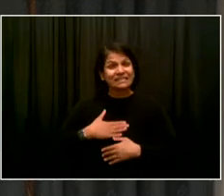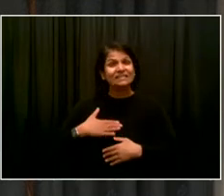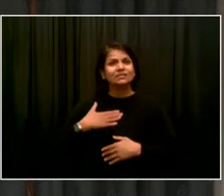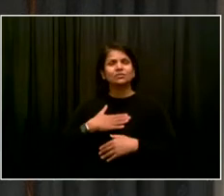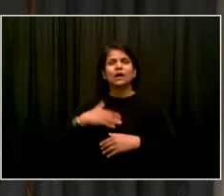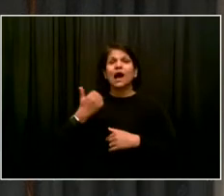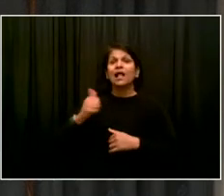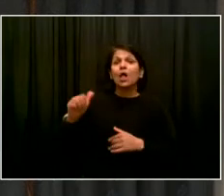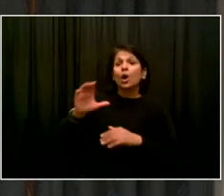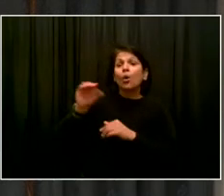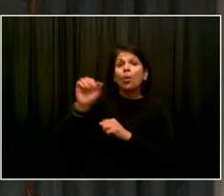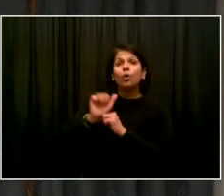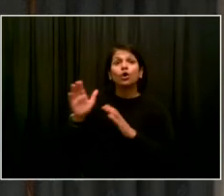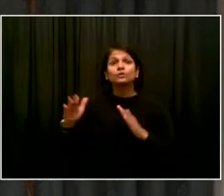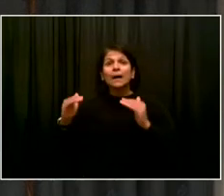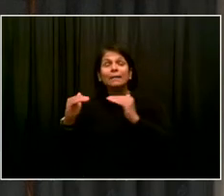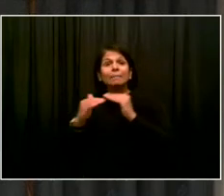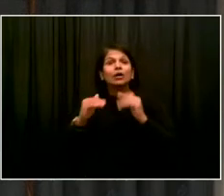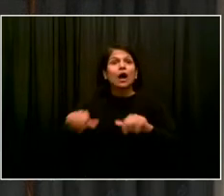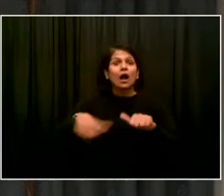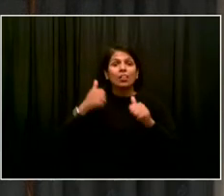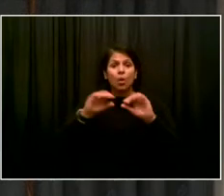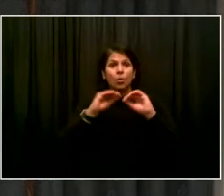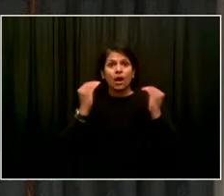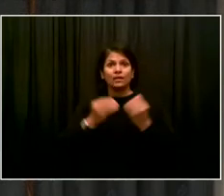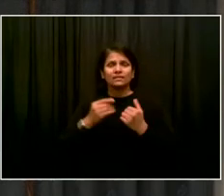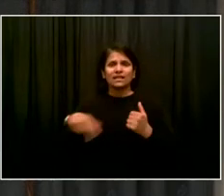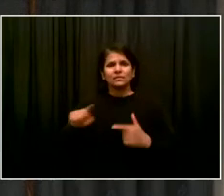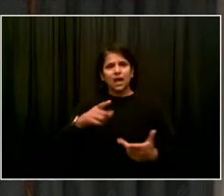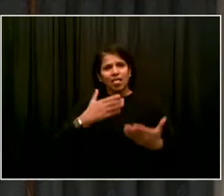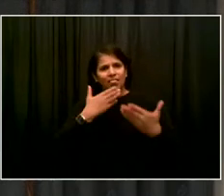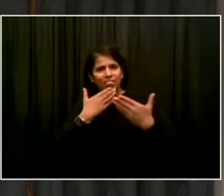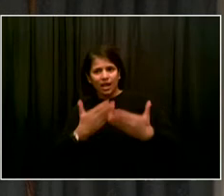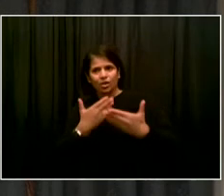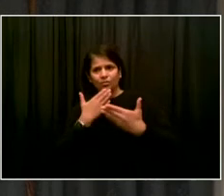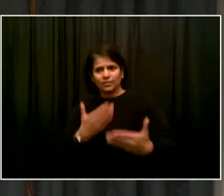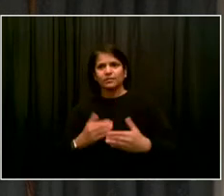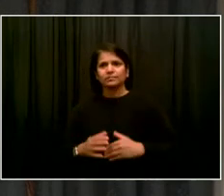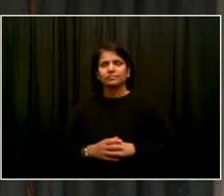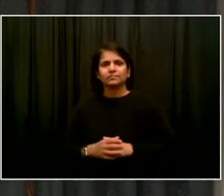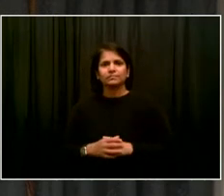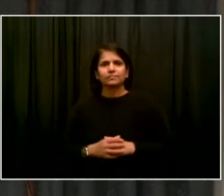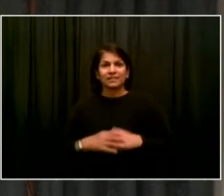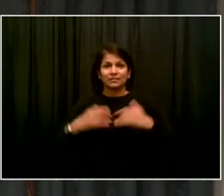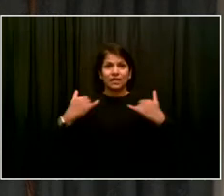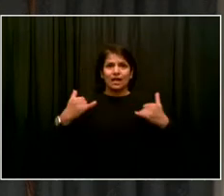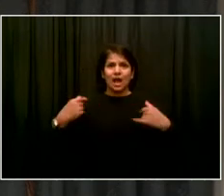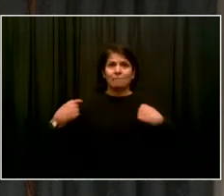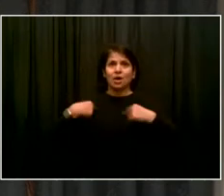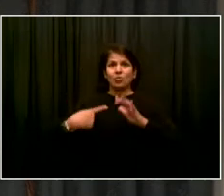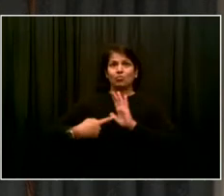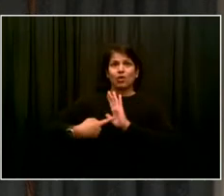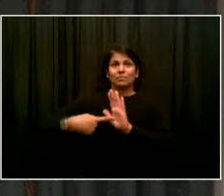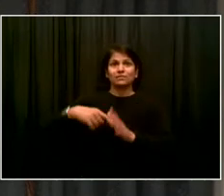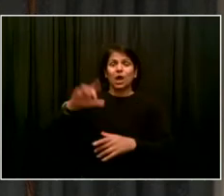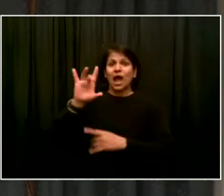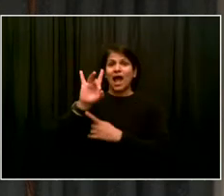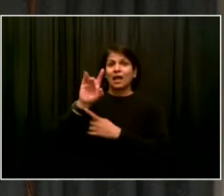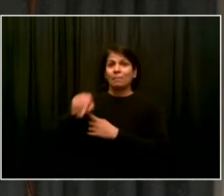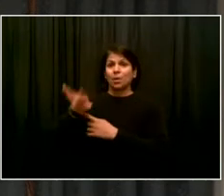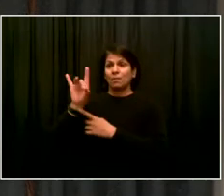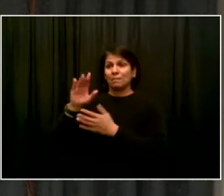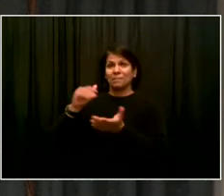of the people of this city. I have the honor of representing all 8.8 million at this moment in thanking you, and on behalf of the people of this